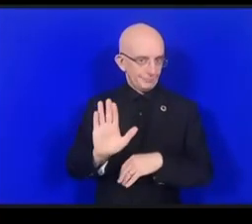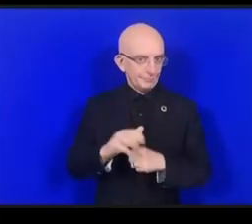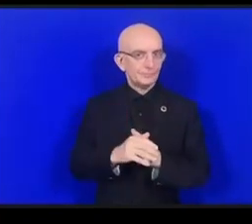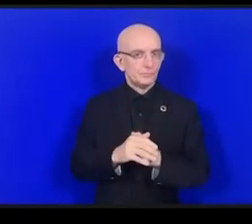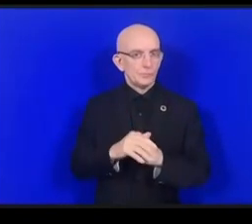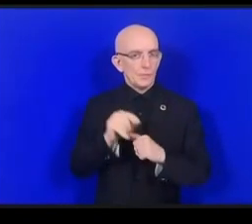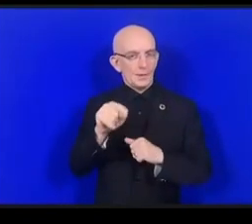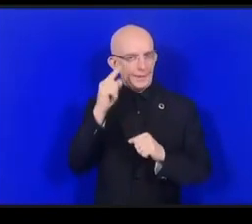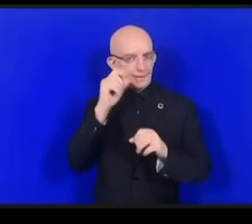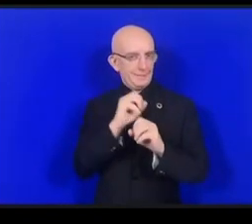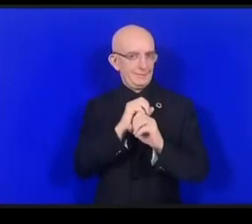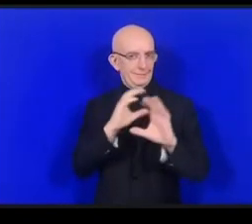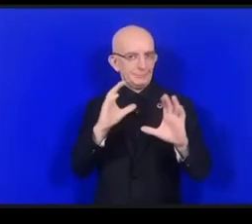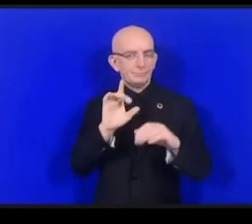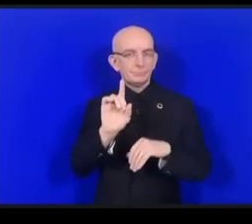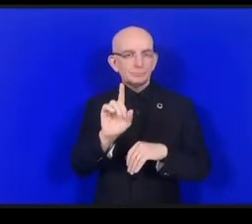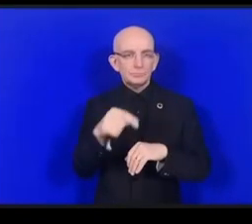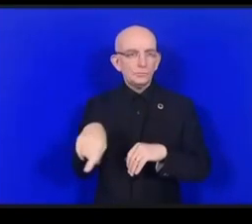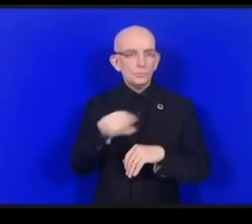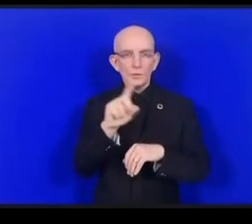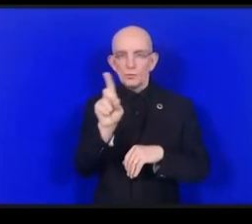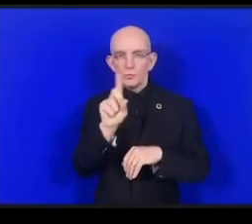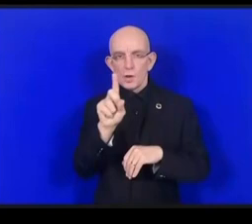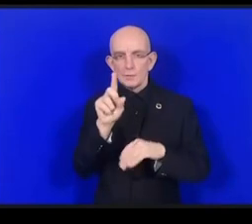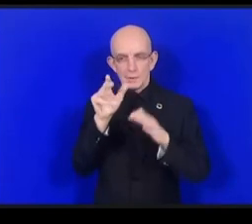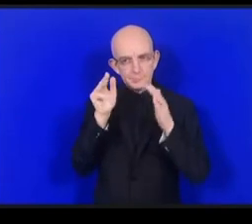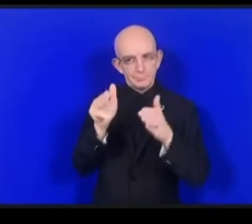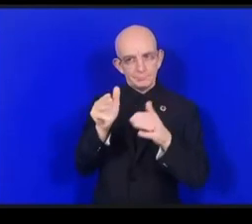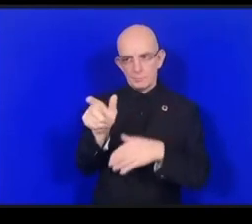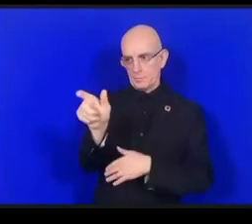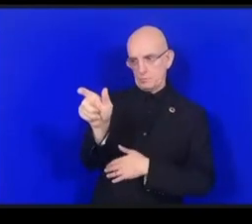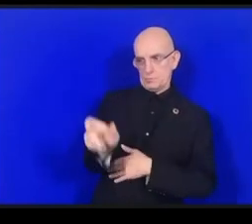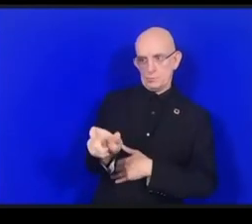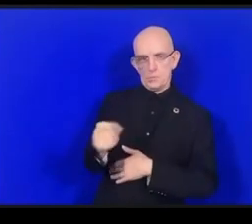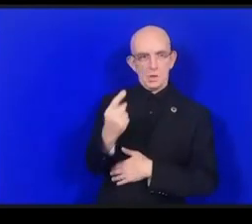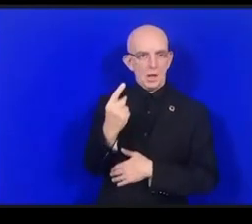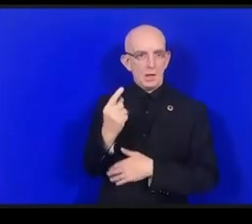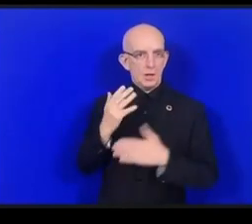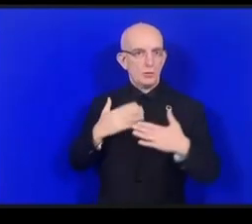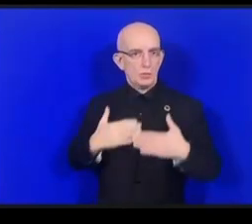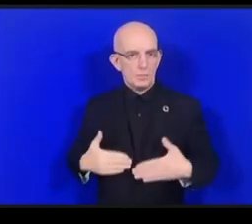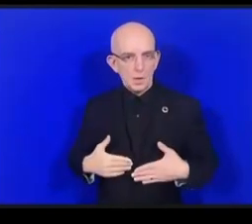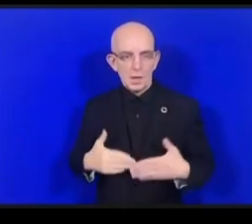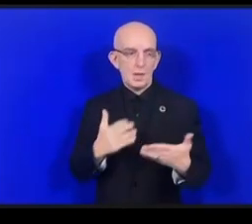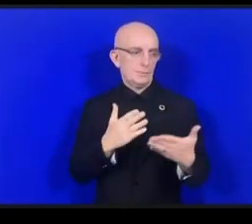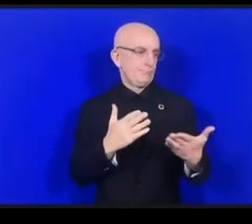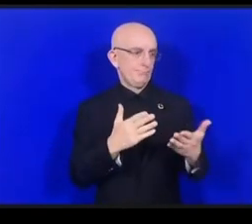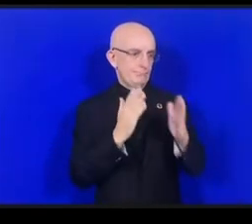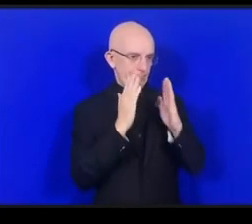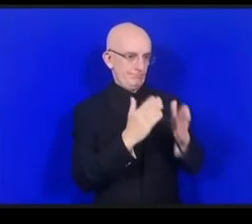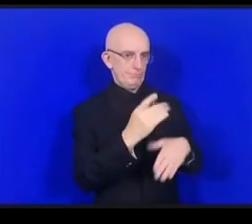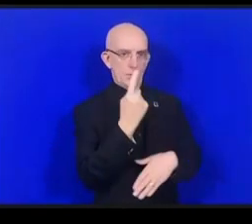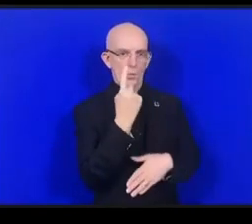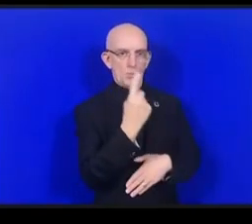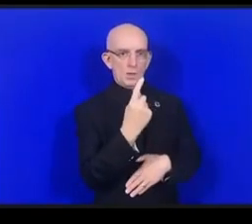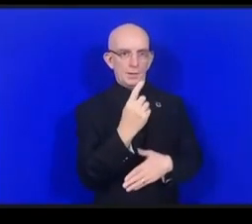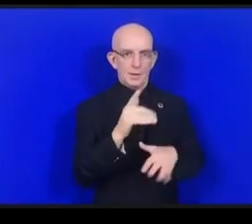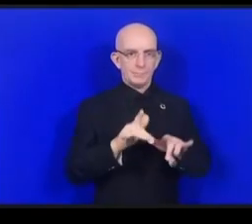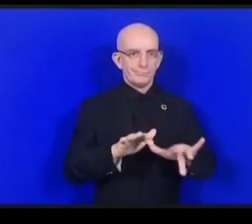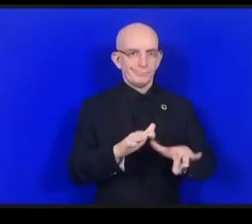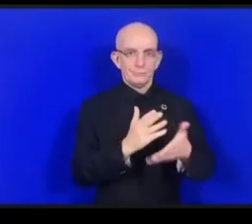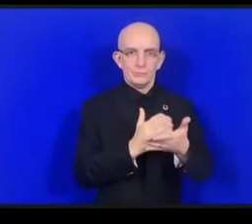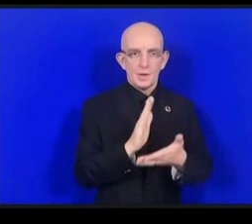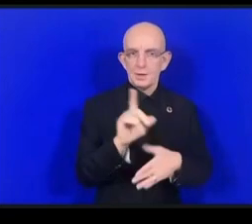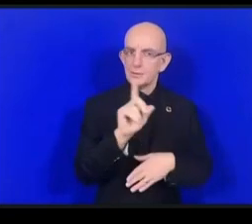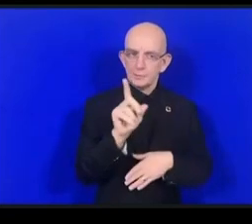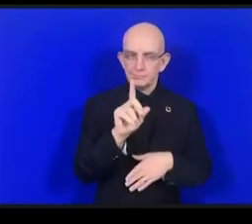Nations Universal Declaration of Rights. Second, all dynamic coalitions are working towards achieving the